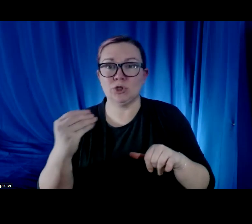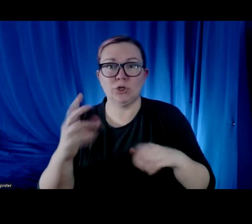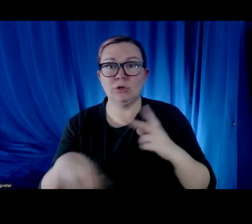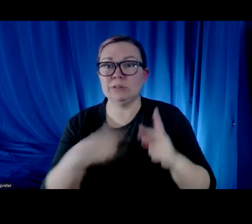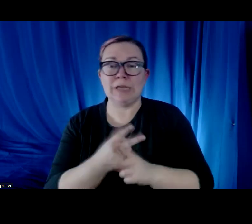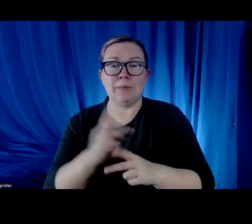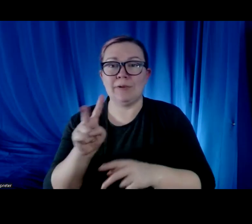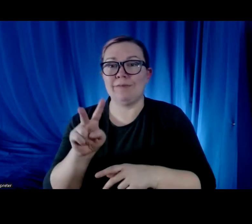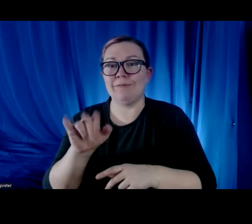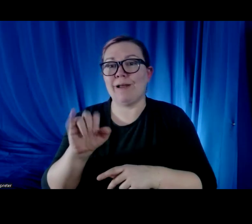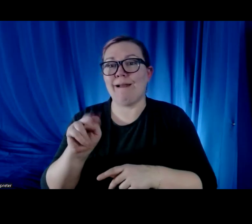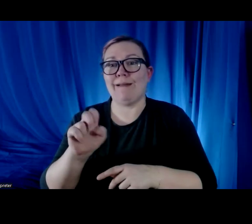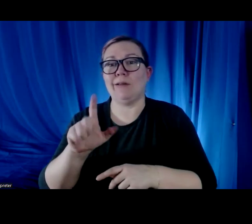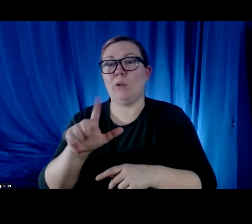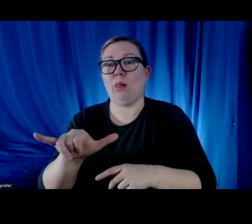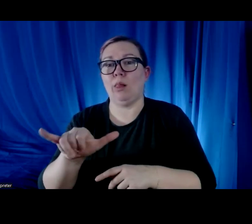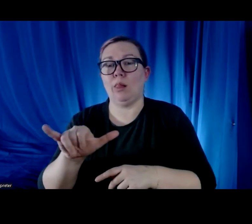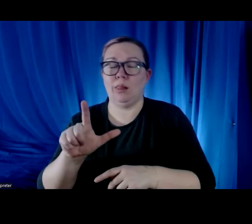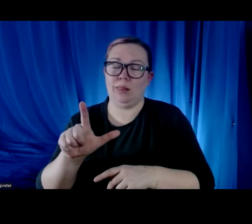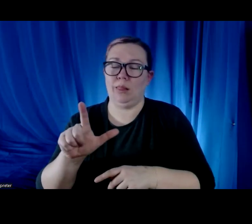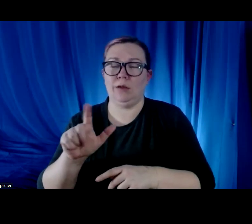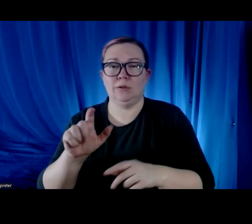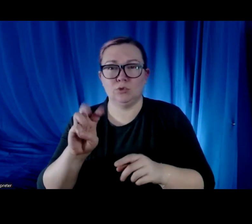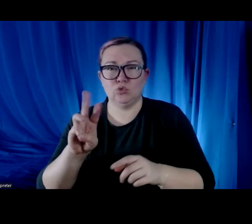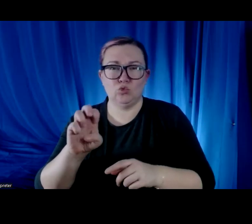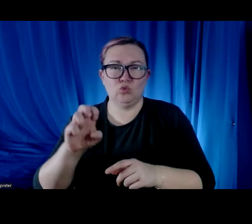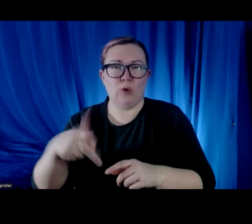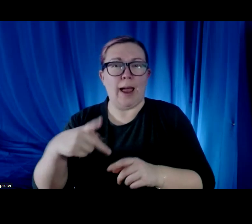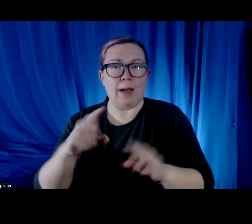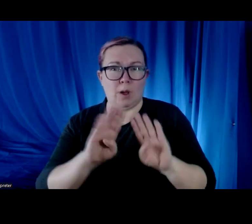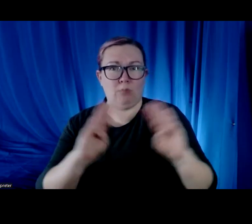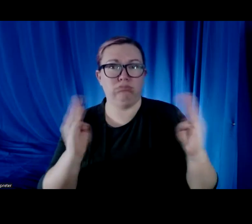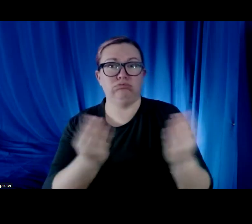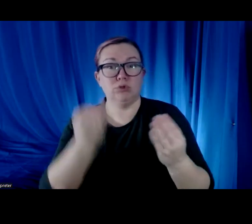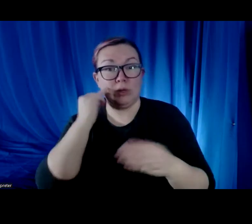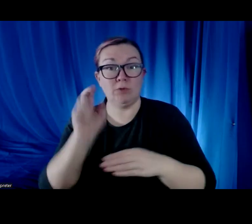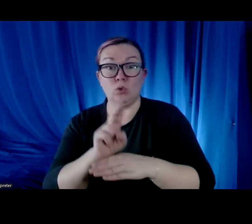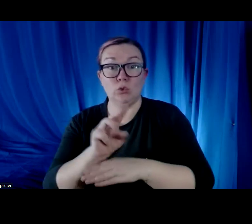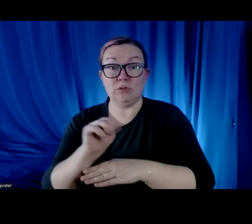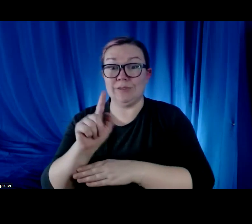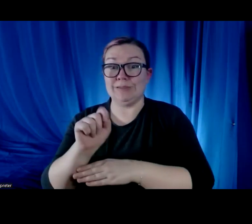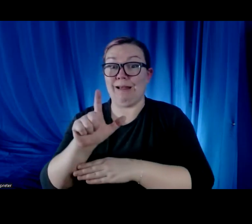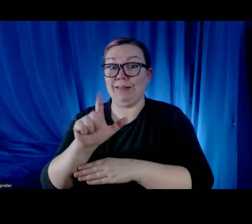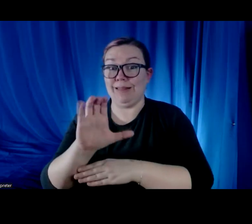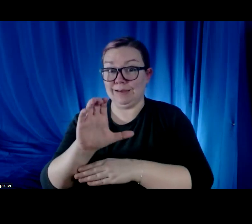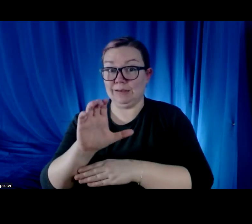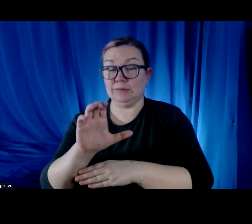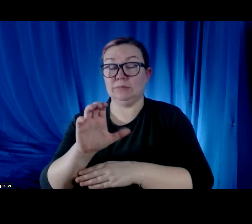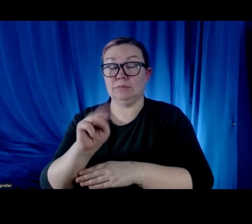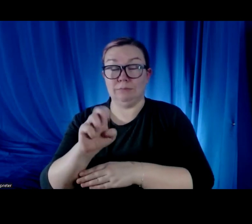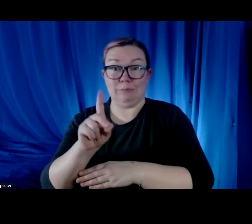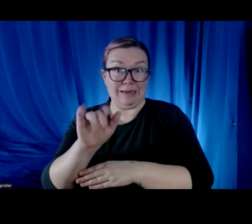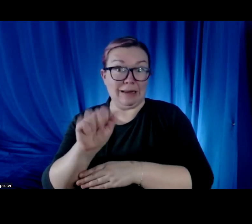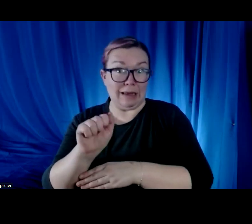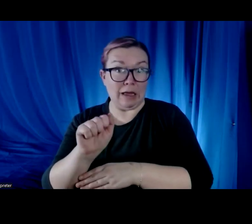vinyl wrap, and I think if you use like metallic media in your work, it would